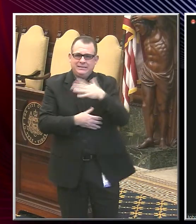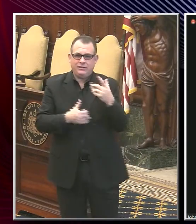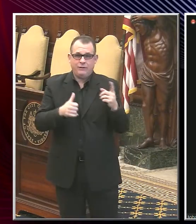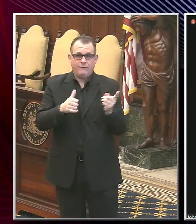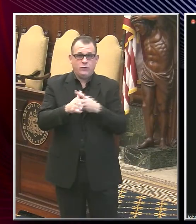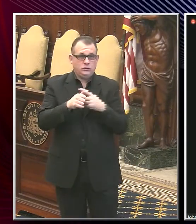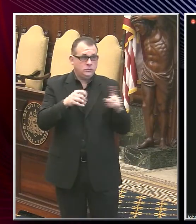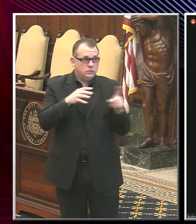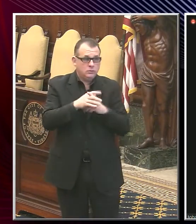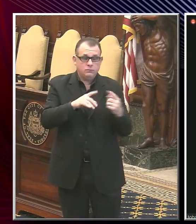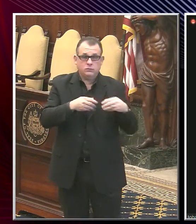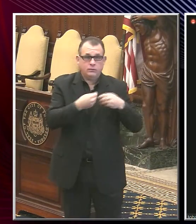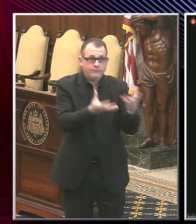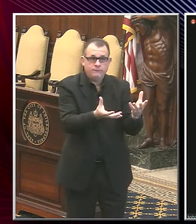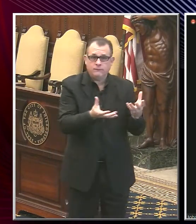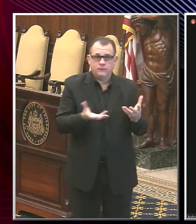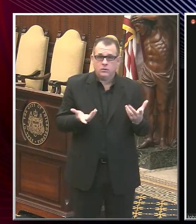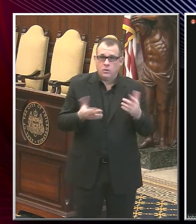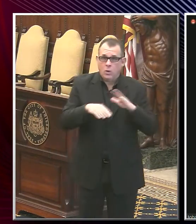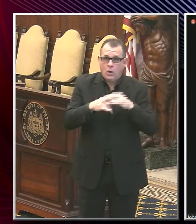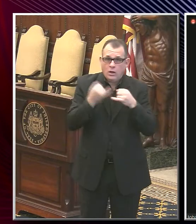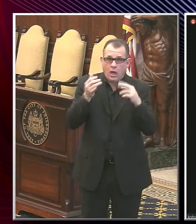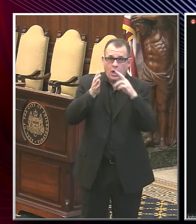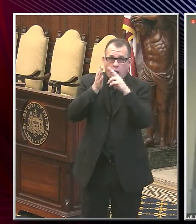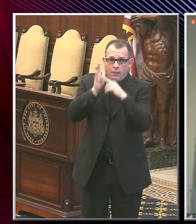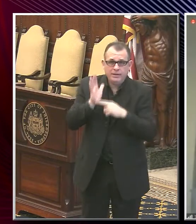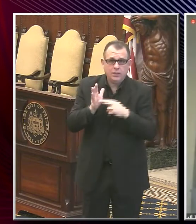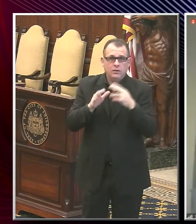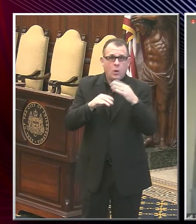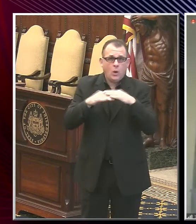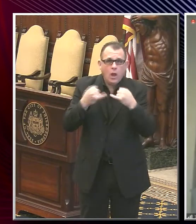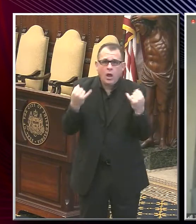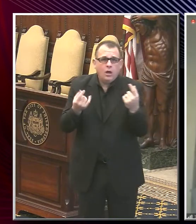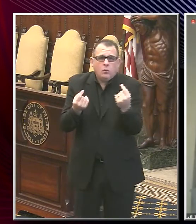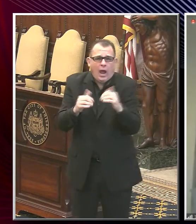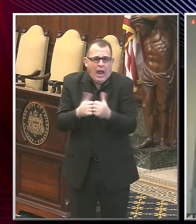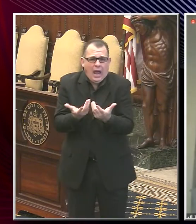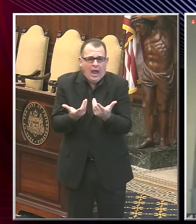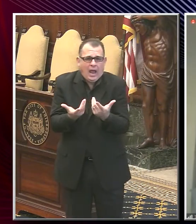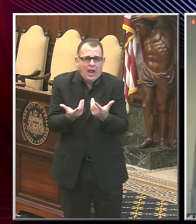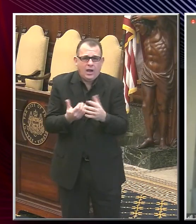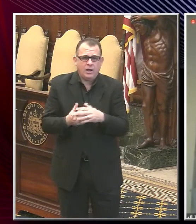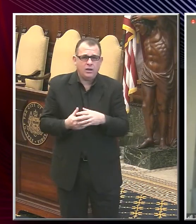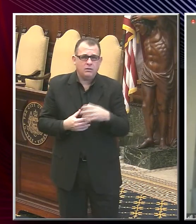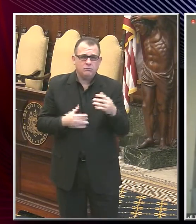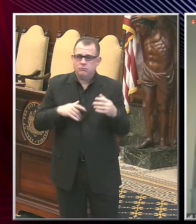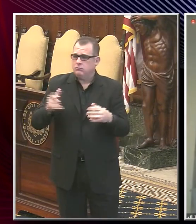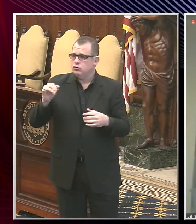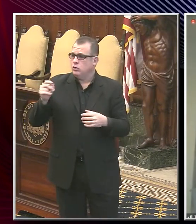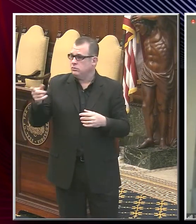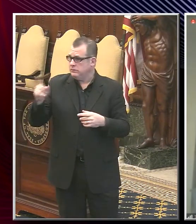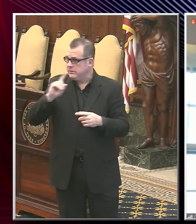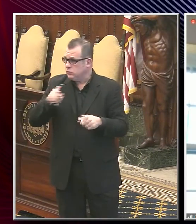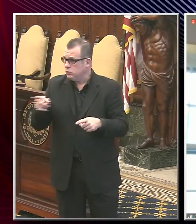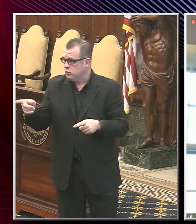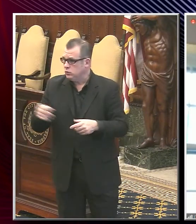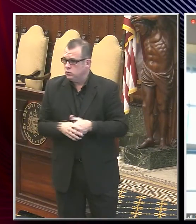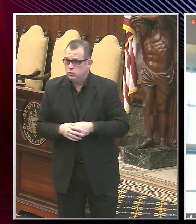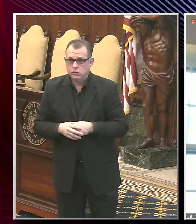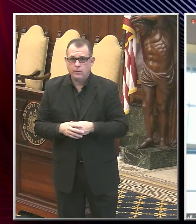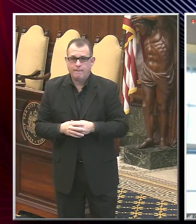will it be like a first come, first serve through online registration? I'm going to let Dr. Johnson answer that.